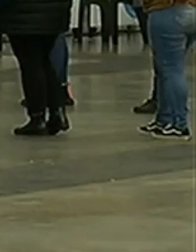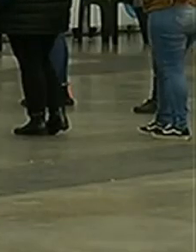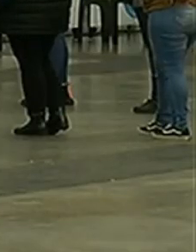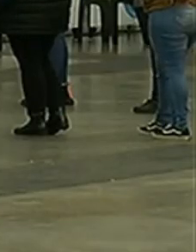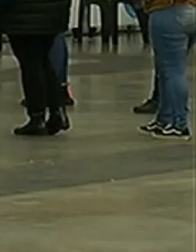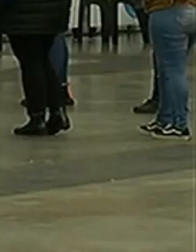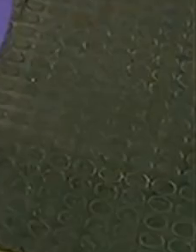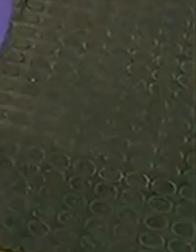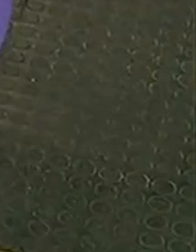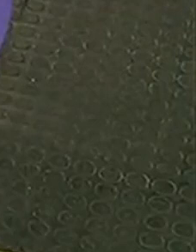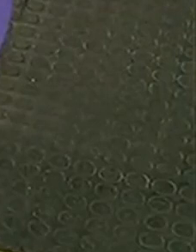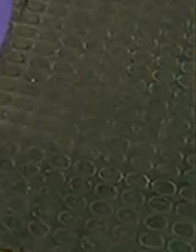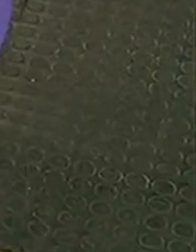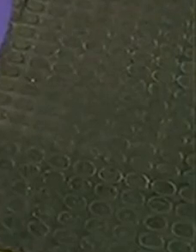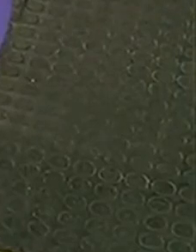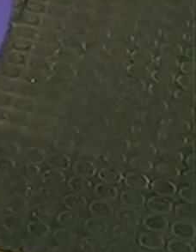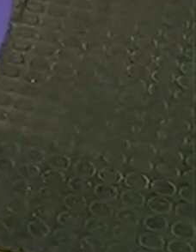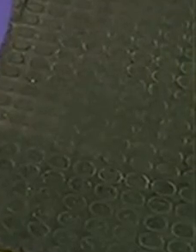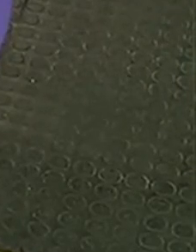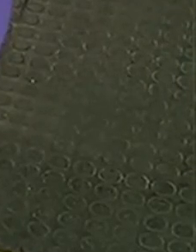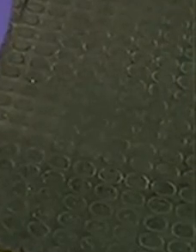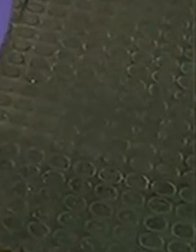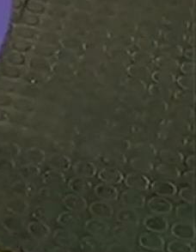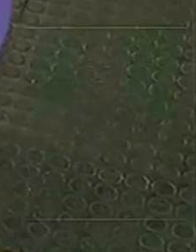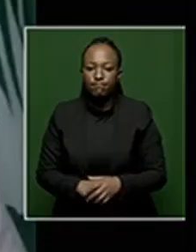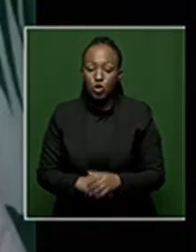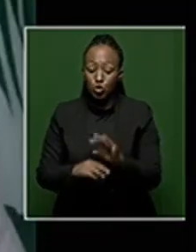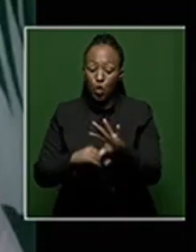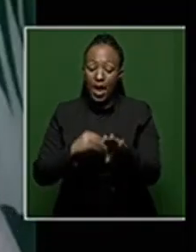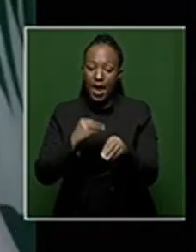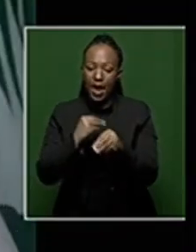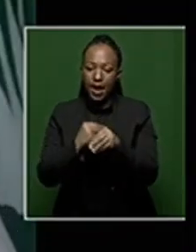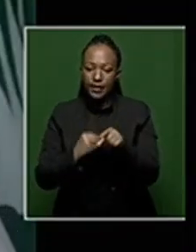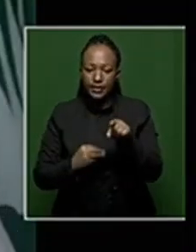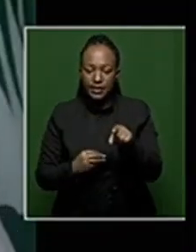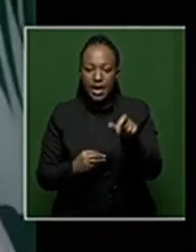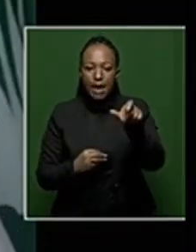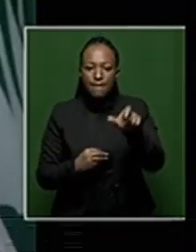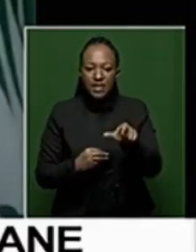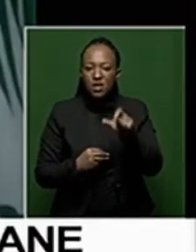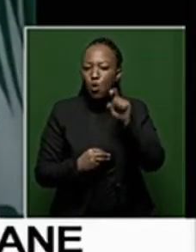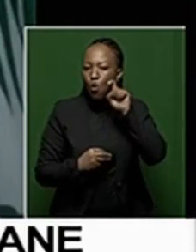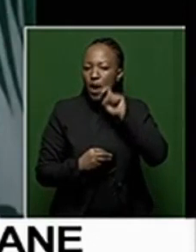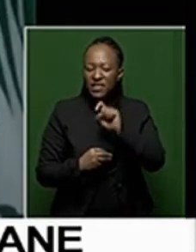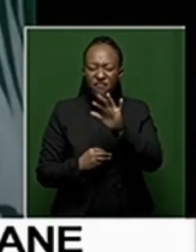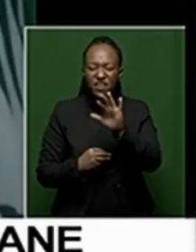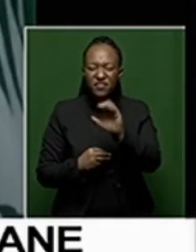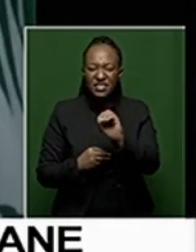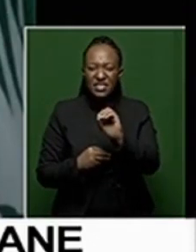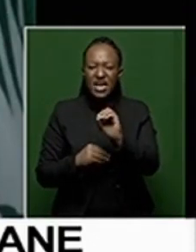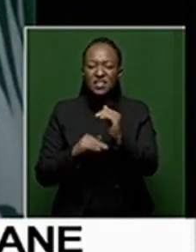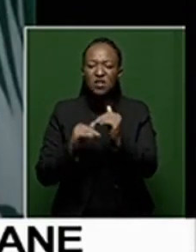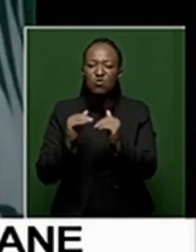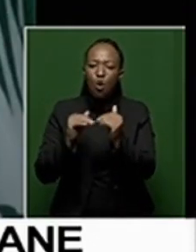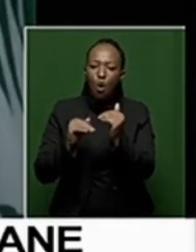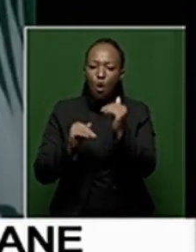engamashumi amahlanu nanhlanu kuyaphezulu. In addition to the persons aged 50 and above, on the